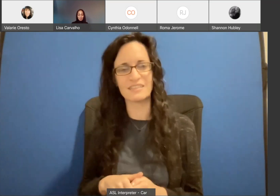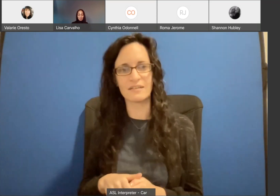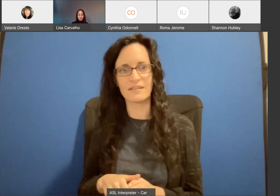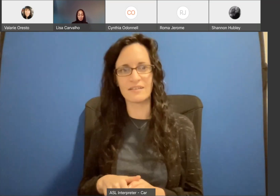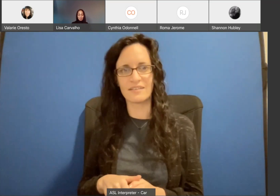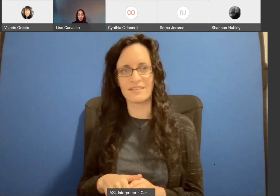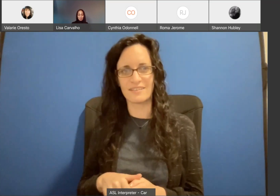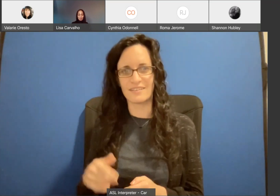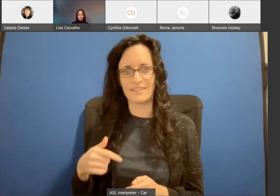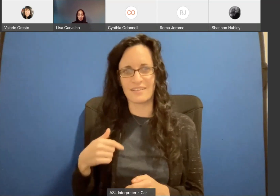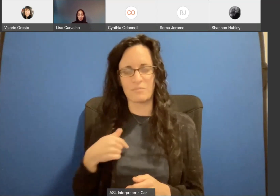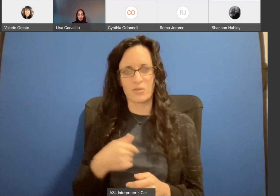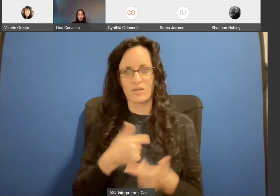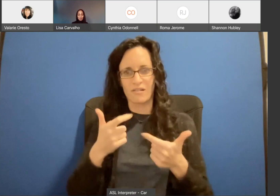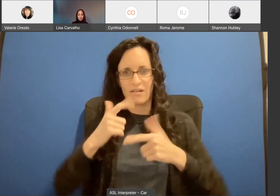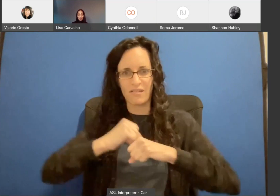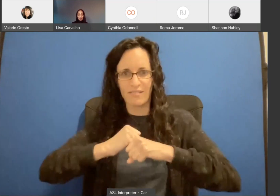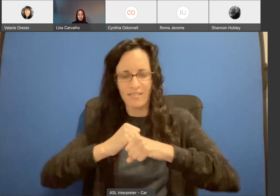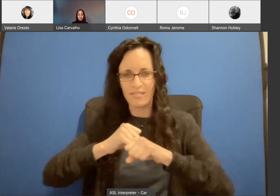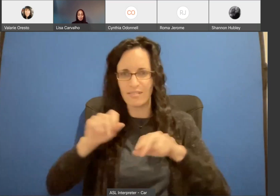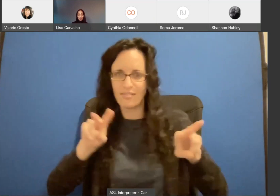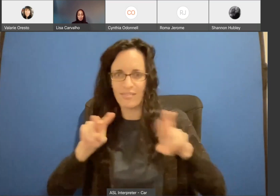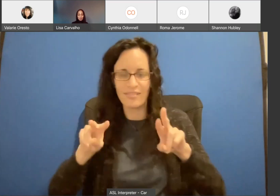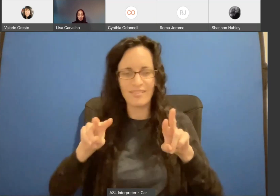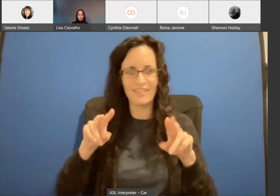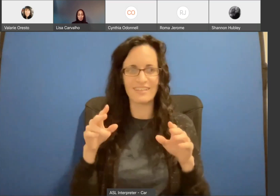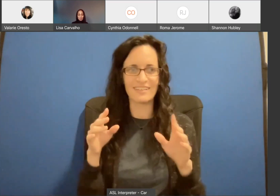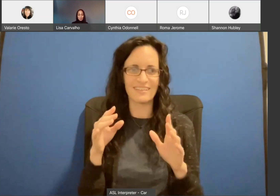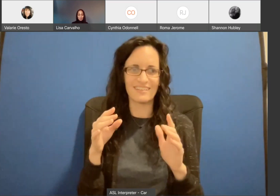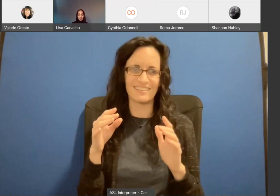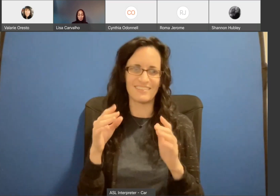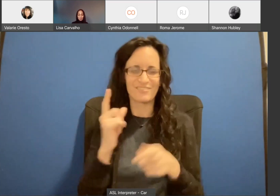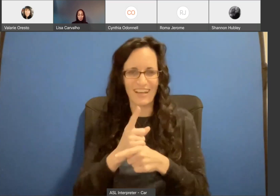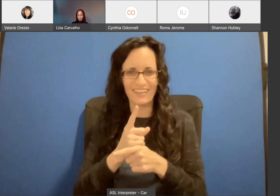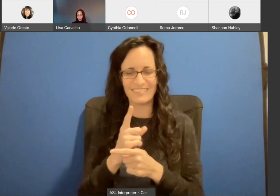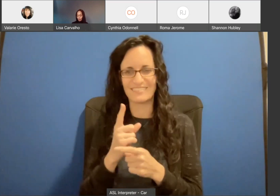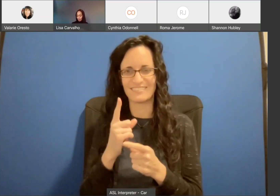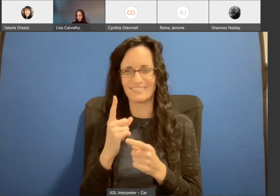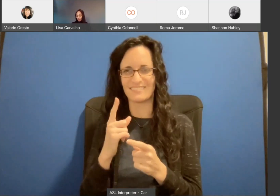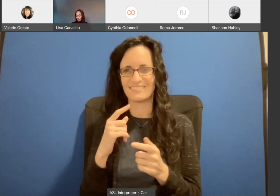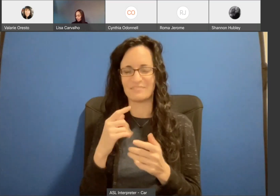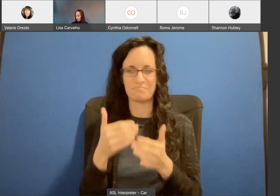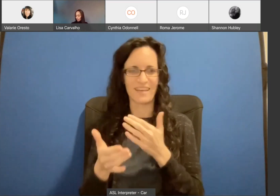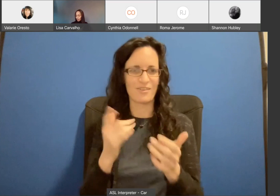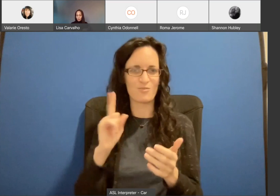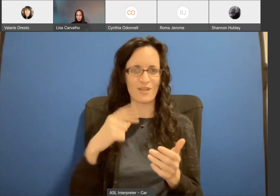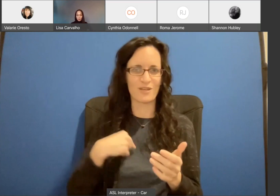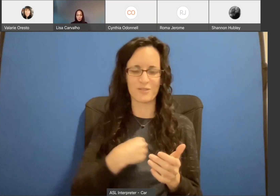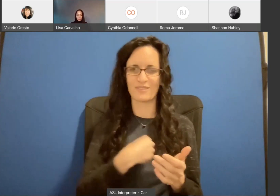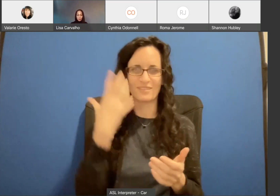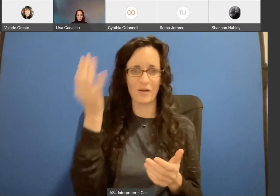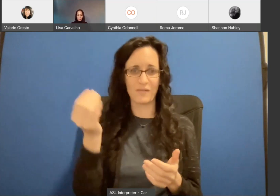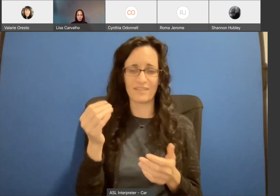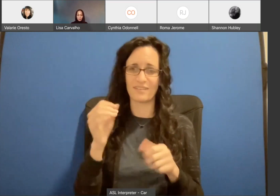all gatekeepers. We're all the people who are hearing and have our eyes on people, and no matter where we are, whether we're in our professional roles or we're in